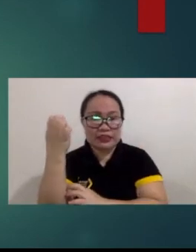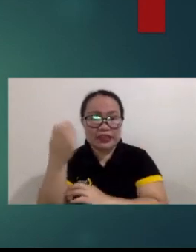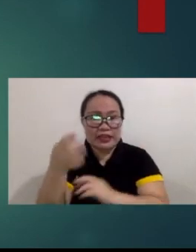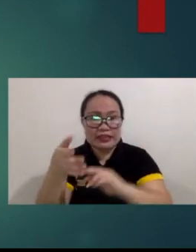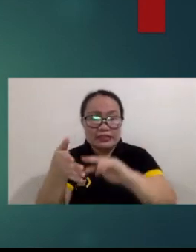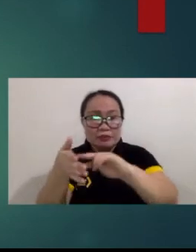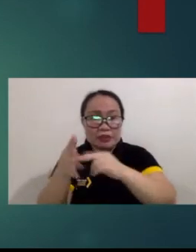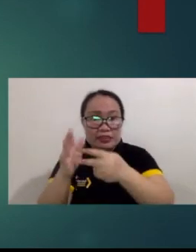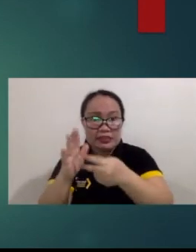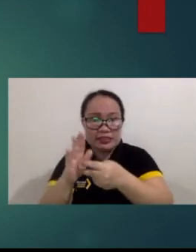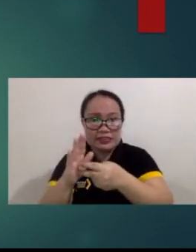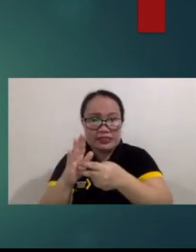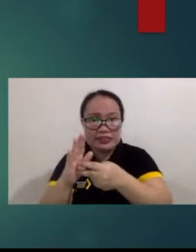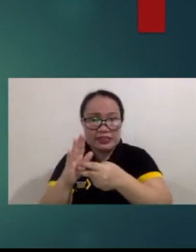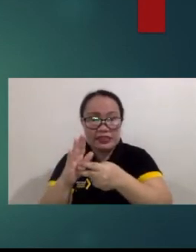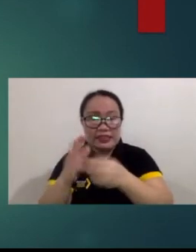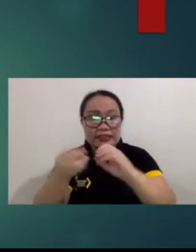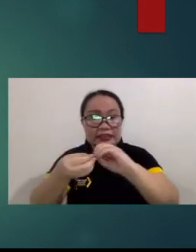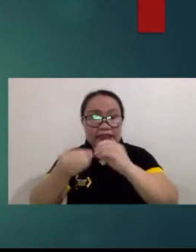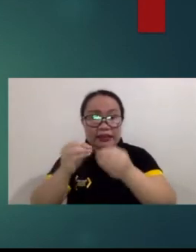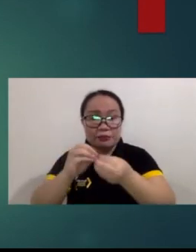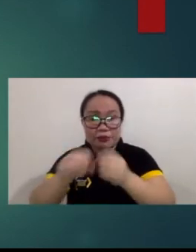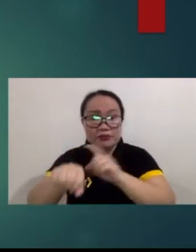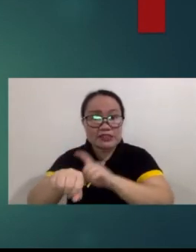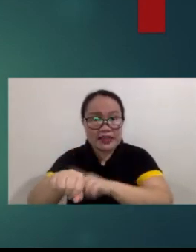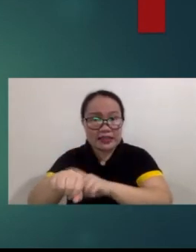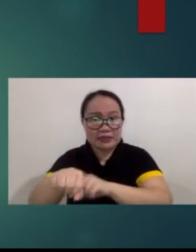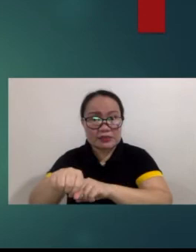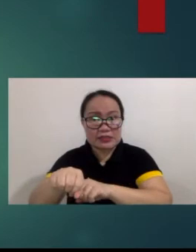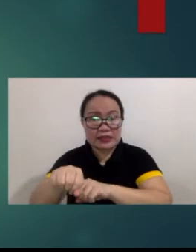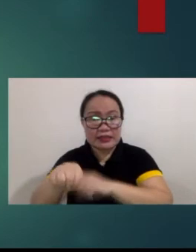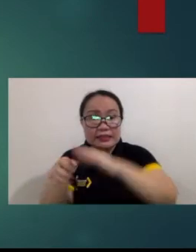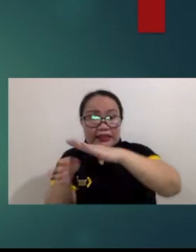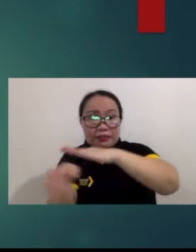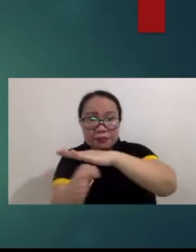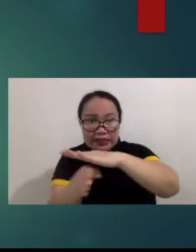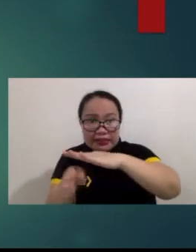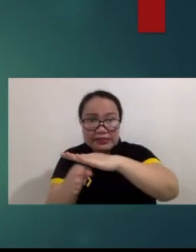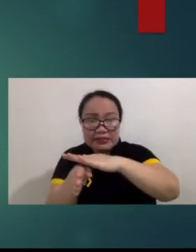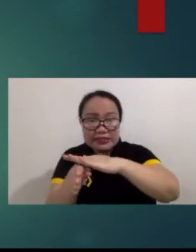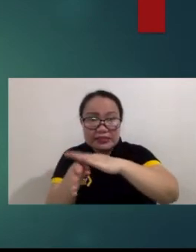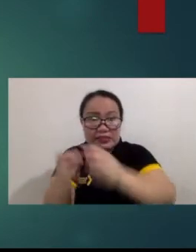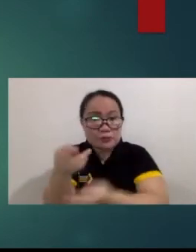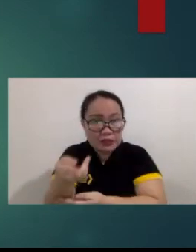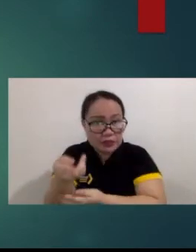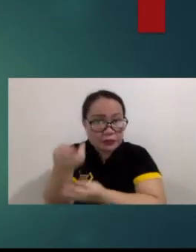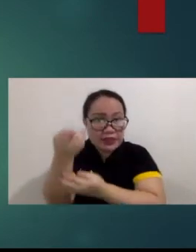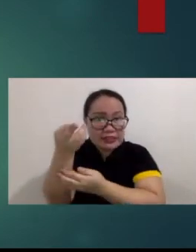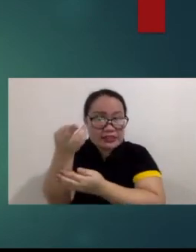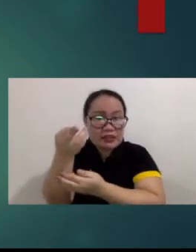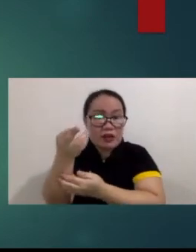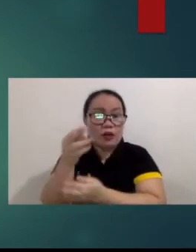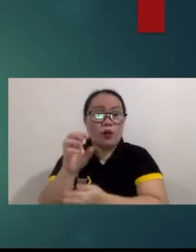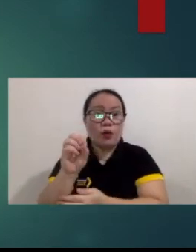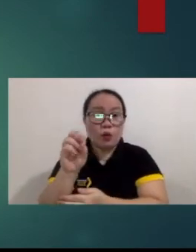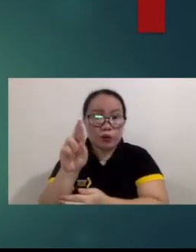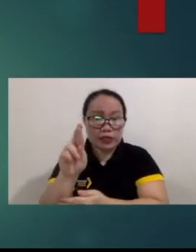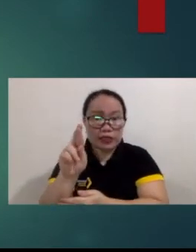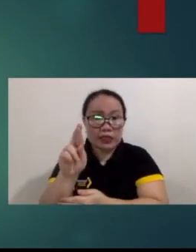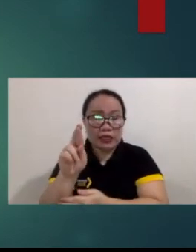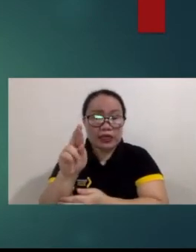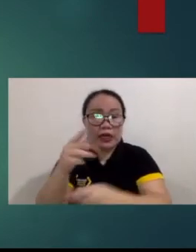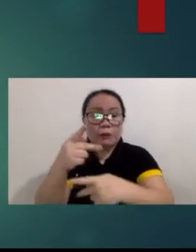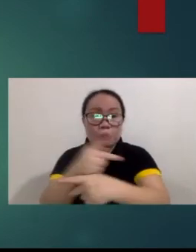exponent. It means the number of times that the base is being raised